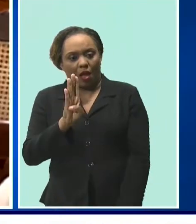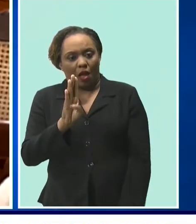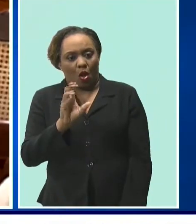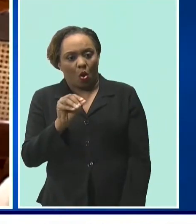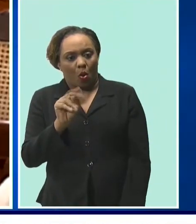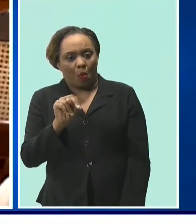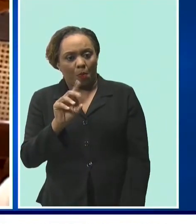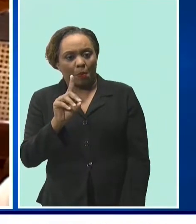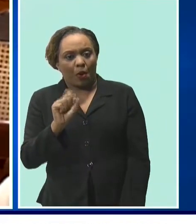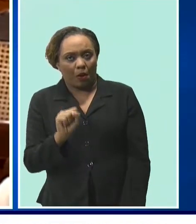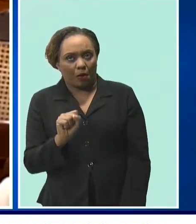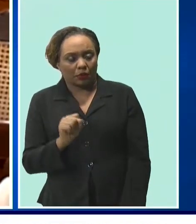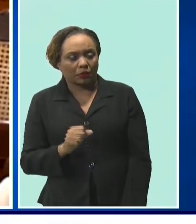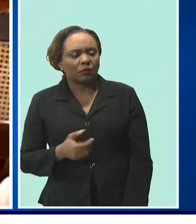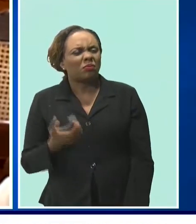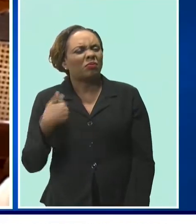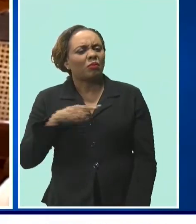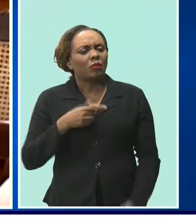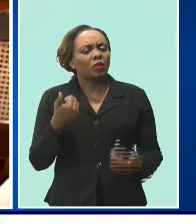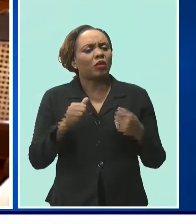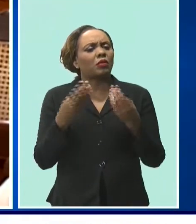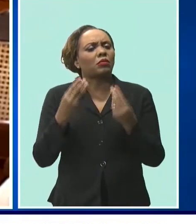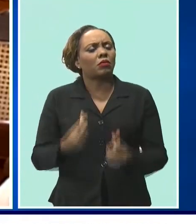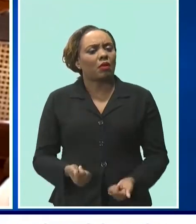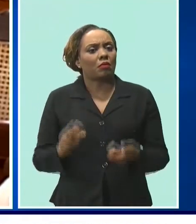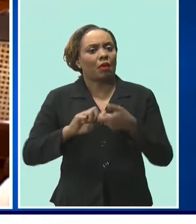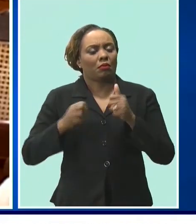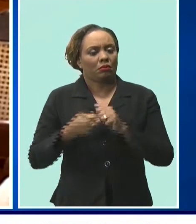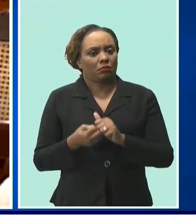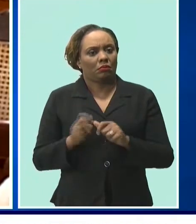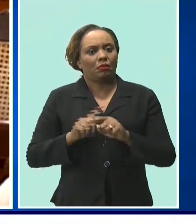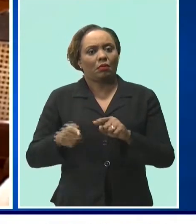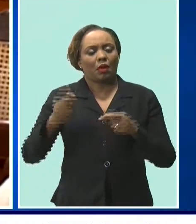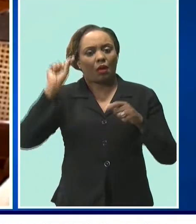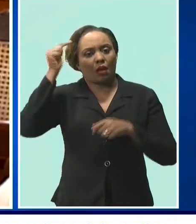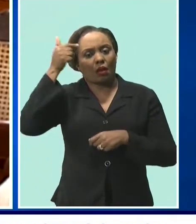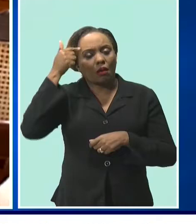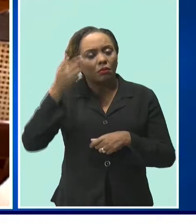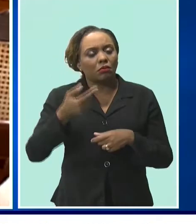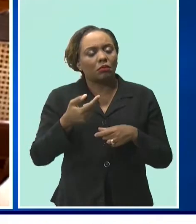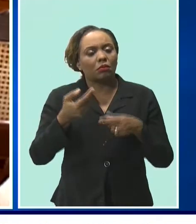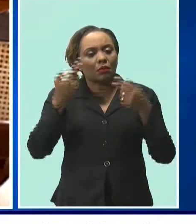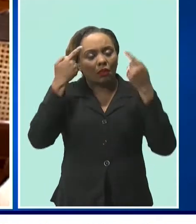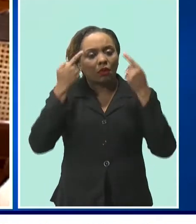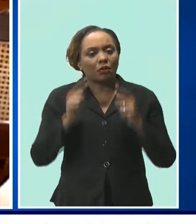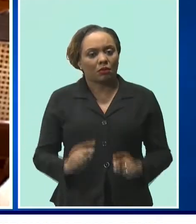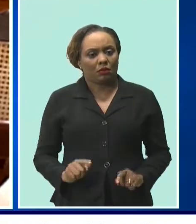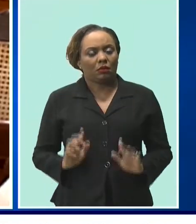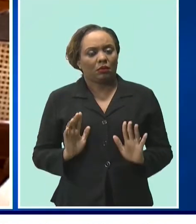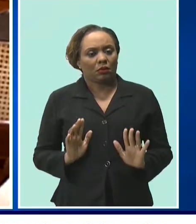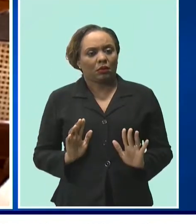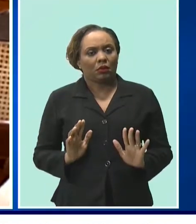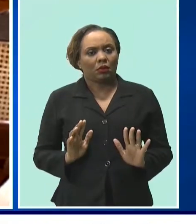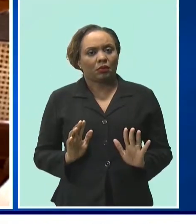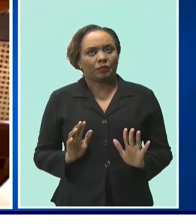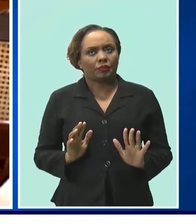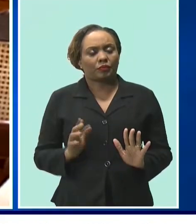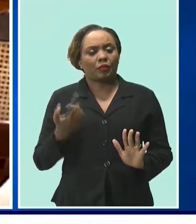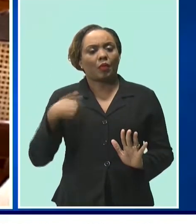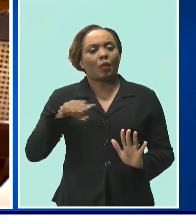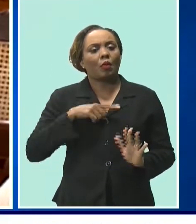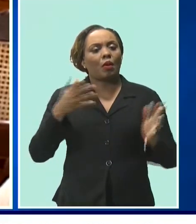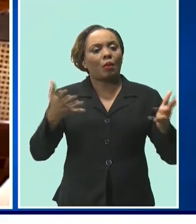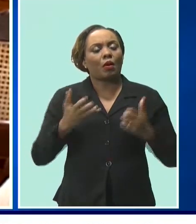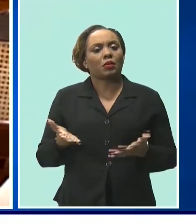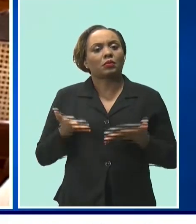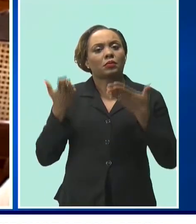to resolve these matters, government has agreed, and it is therefore proposing in